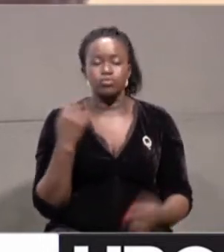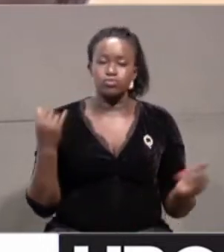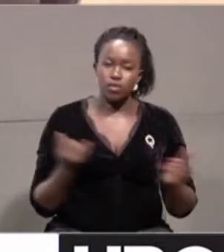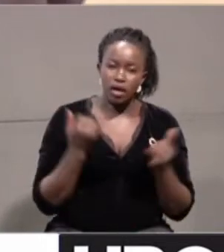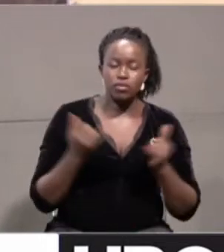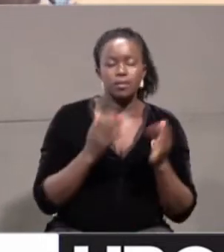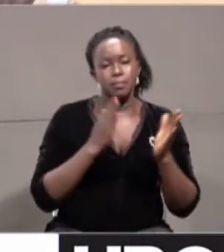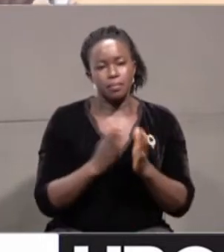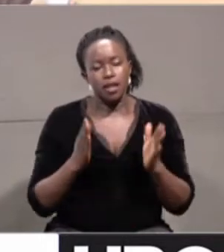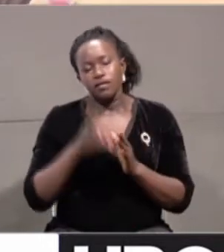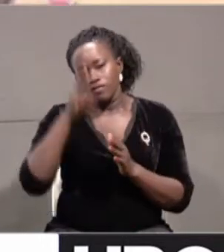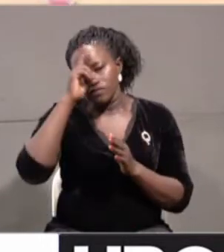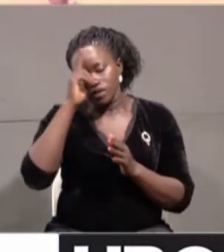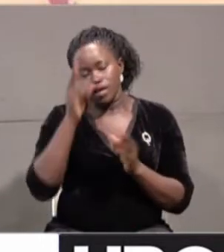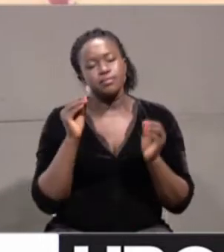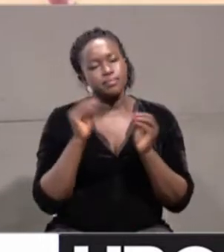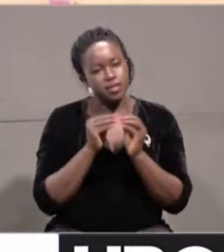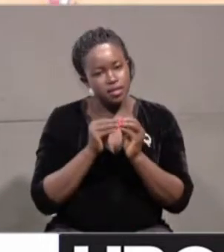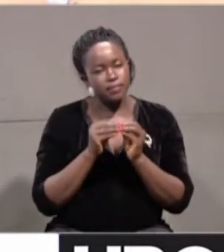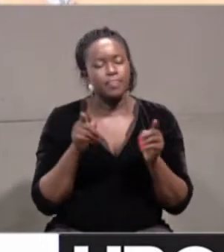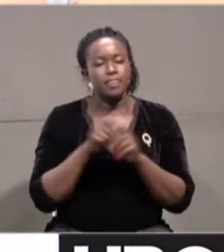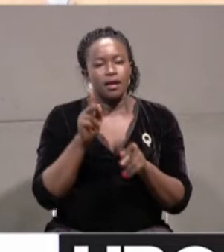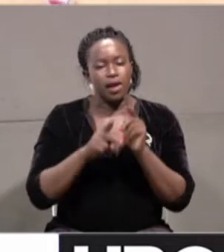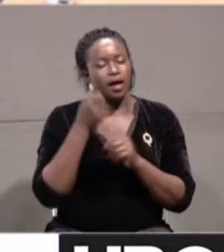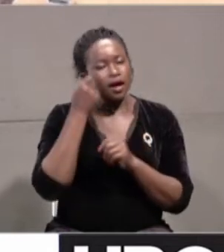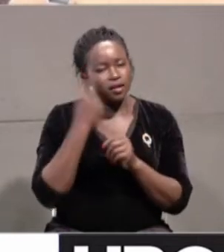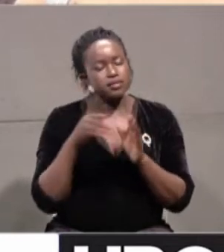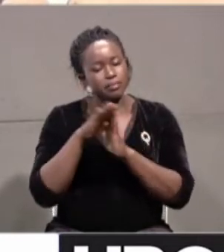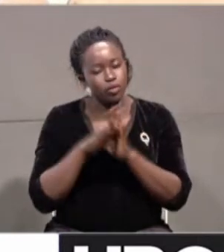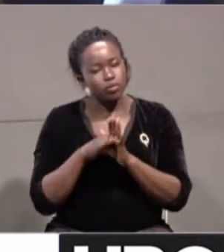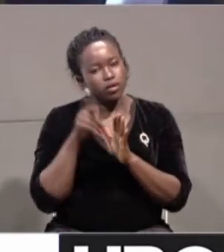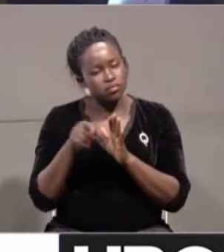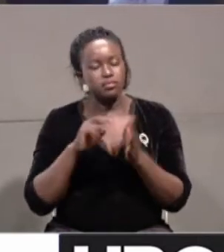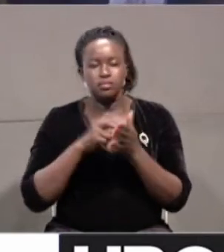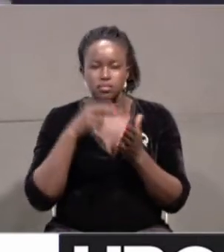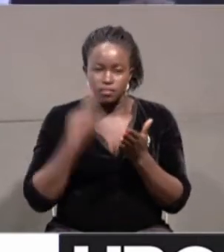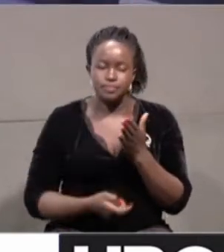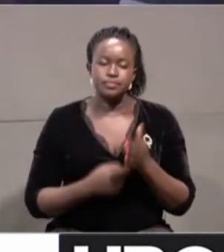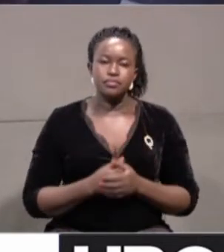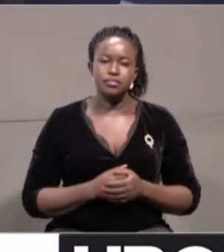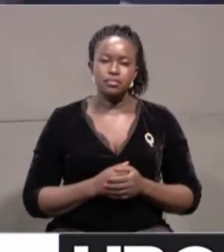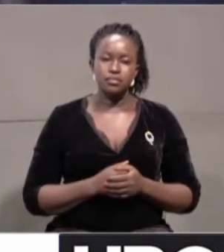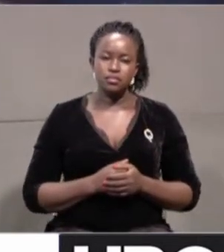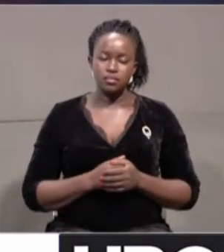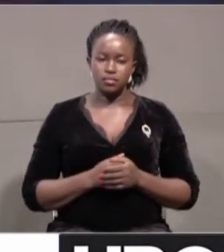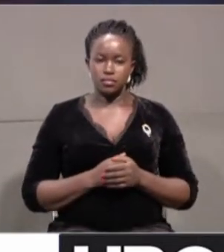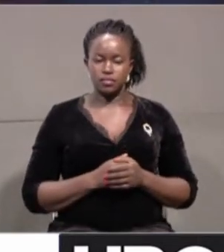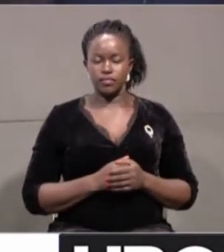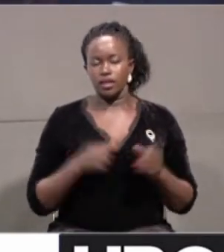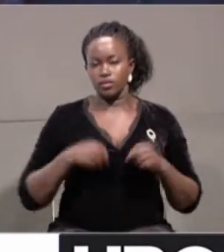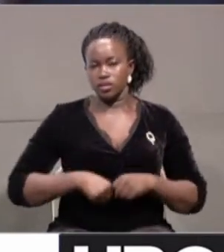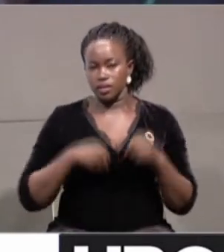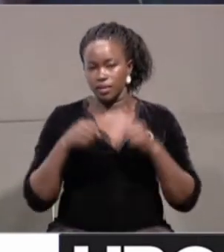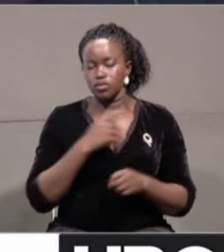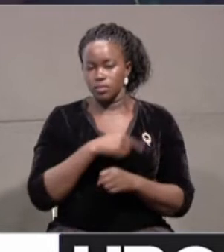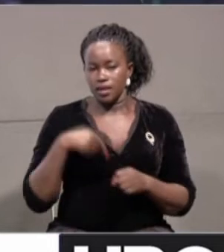two okulabanga tukube enkiko z'ebyalo abantu bamanyi omupogulamu eno etegeeza ki.